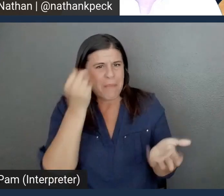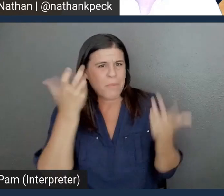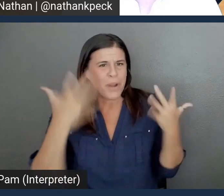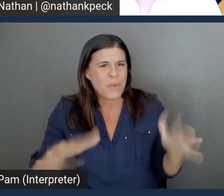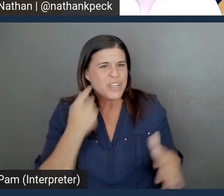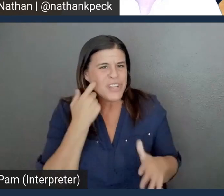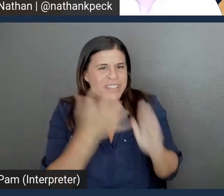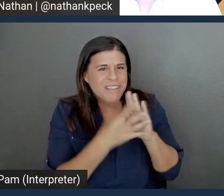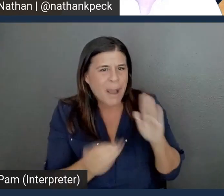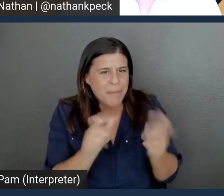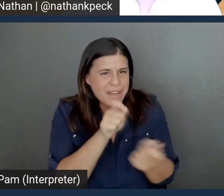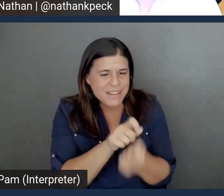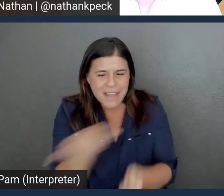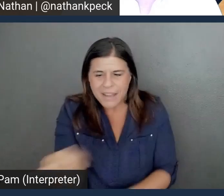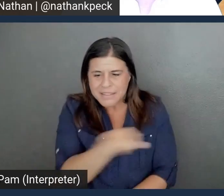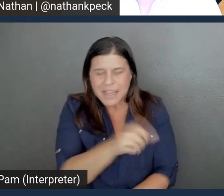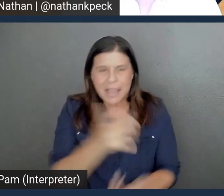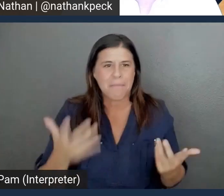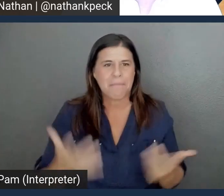other.